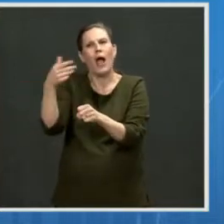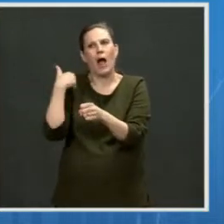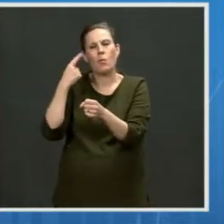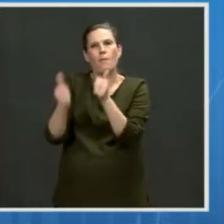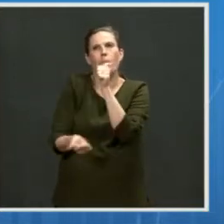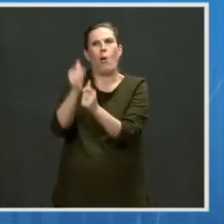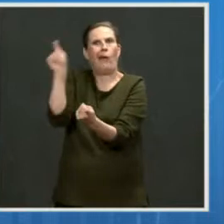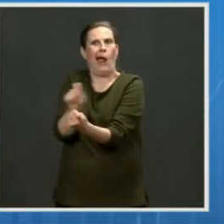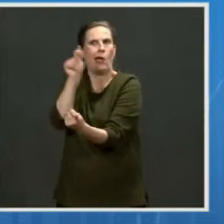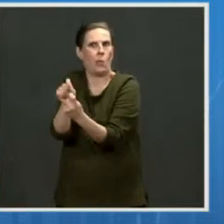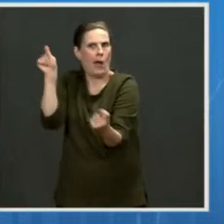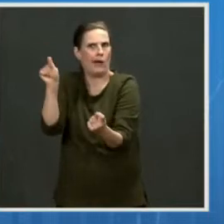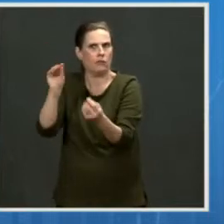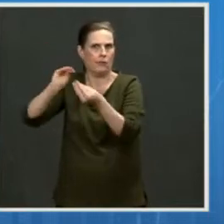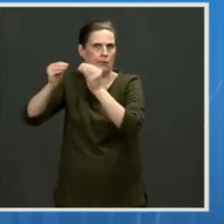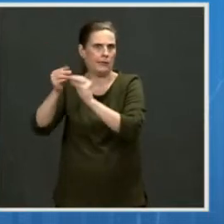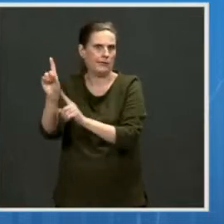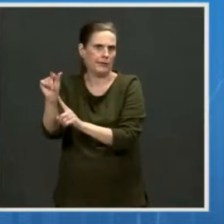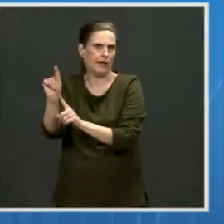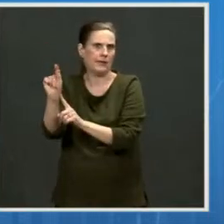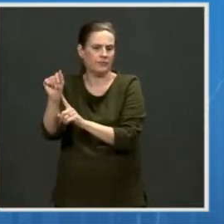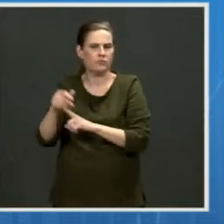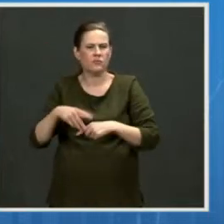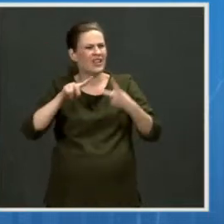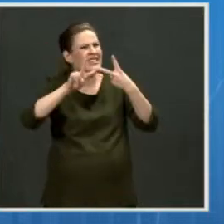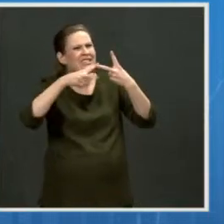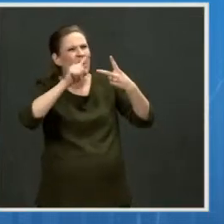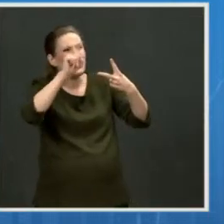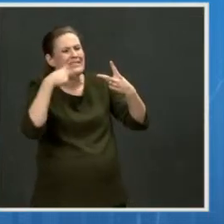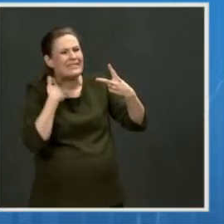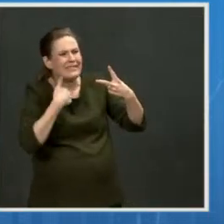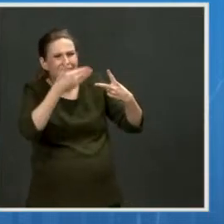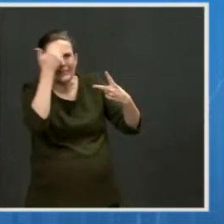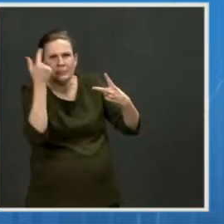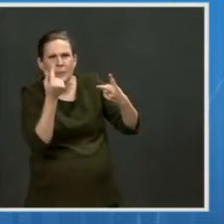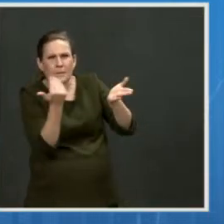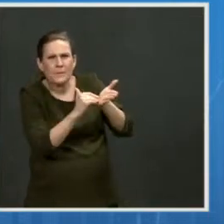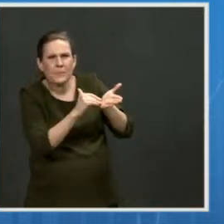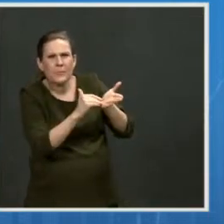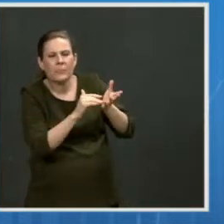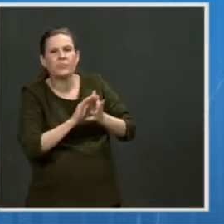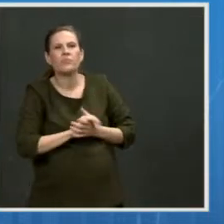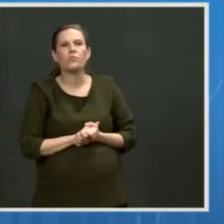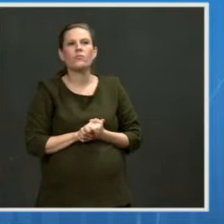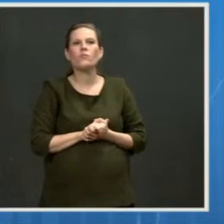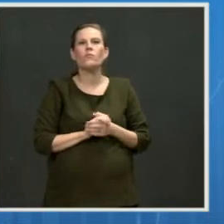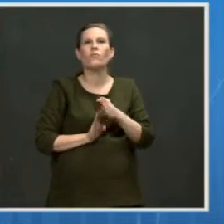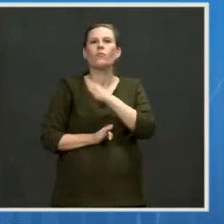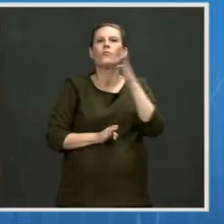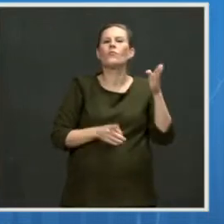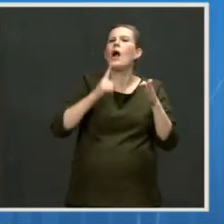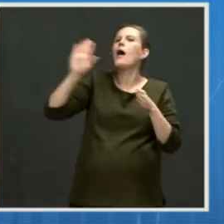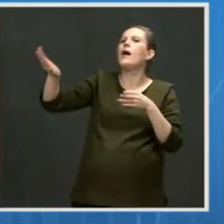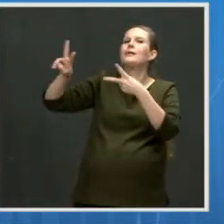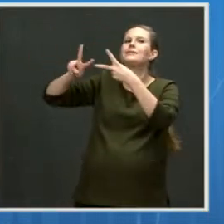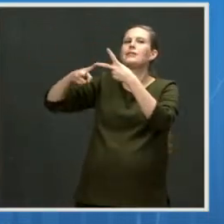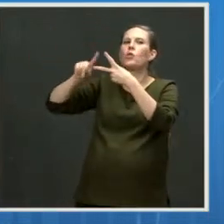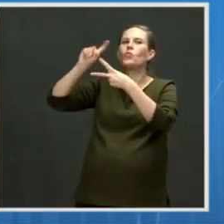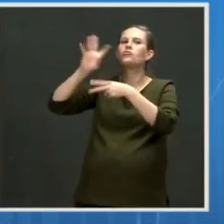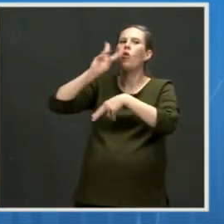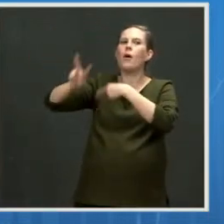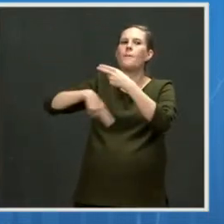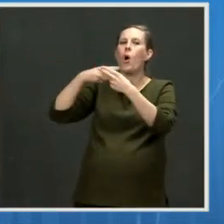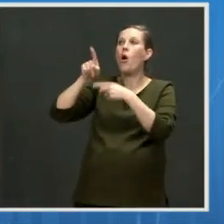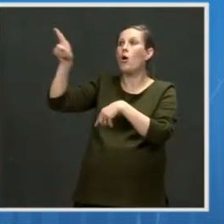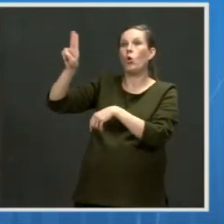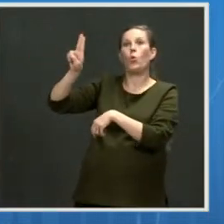I'm sorry, your second question? I think the second question was related to variants, and I can just sort of fill you in.